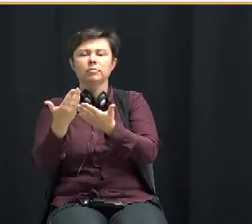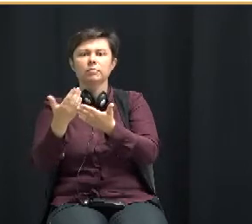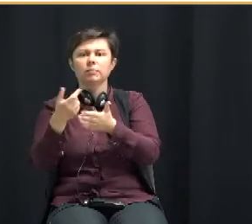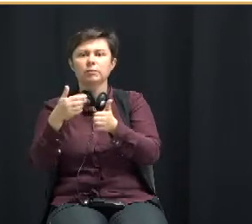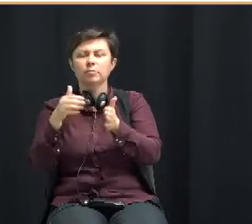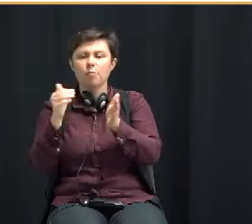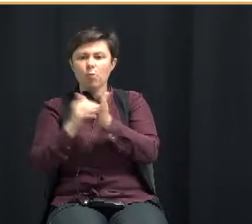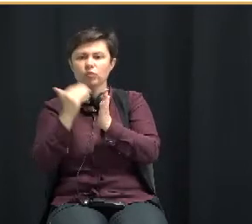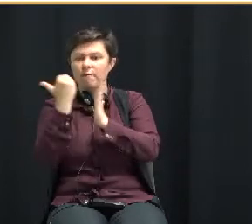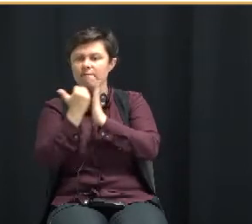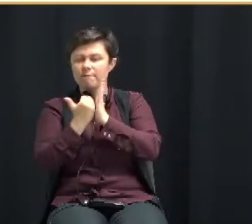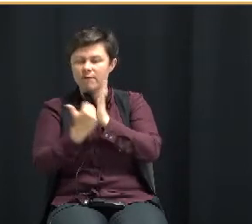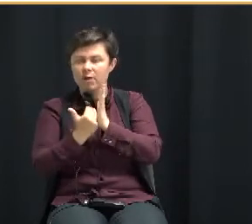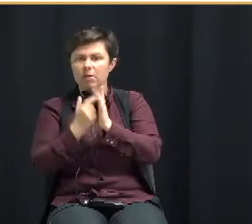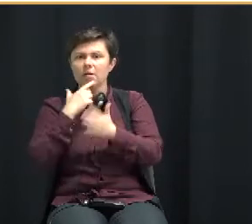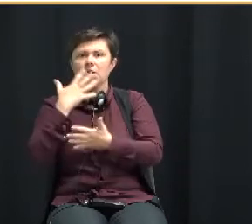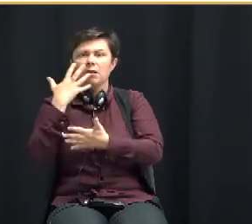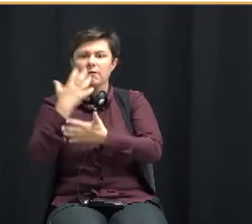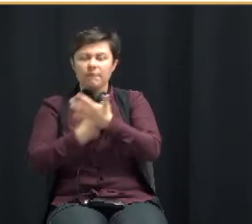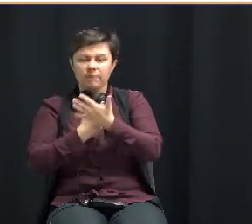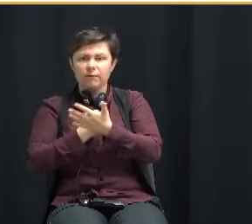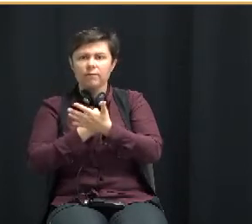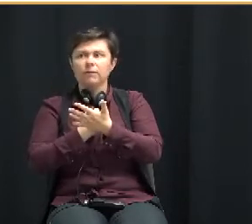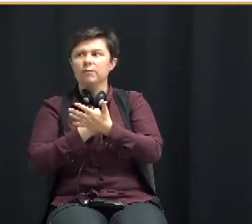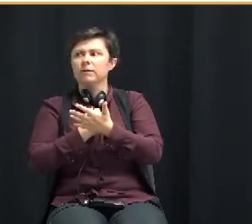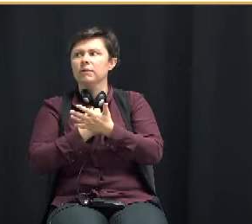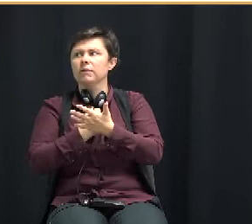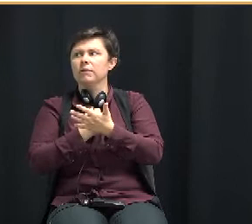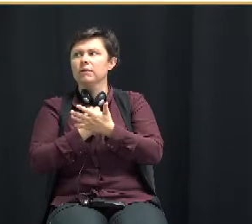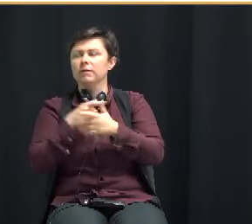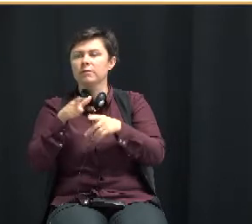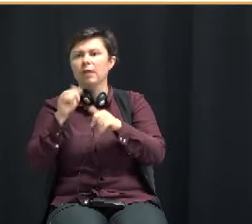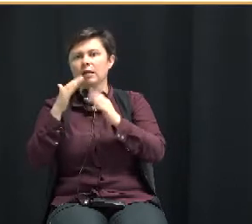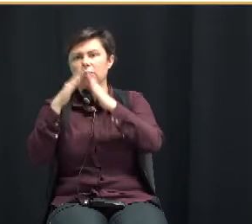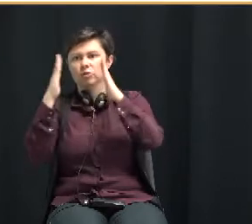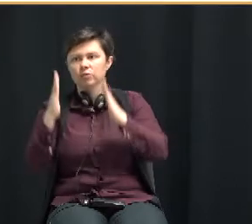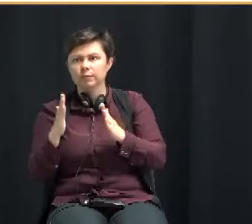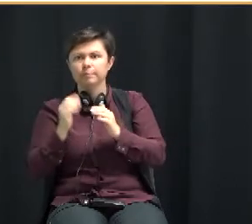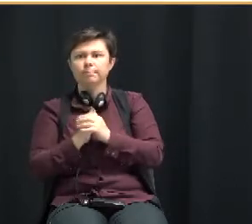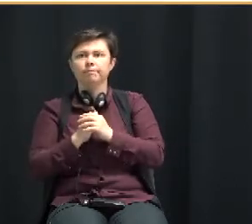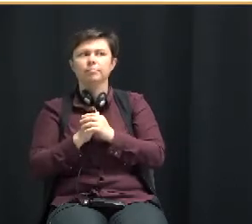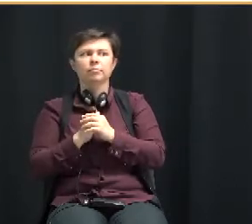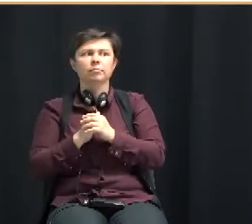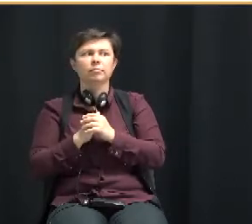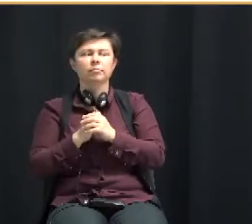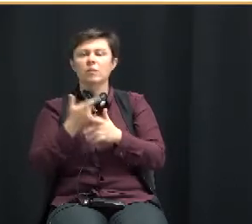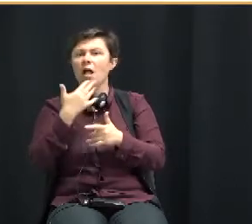design the space, or there should be some conditions to use the building, for example,